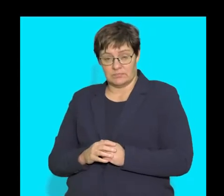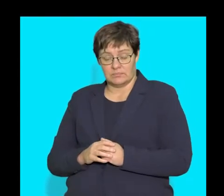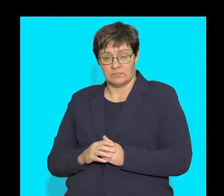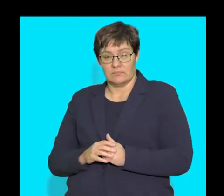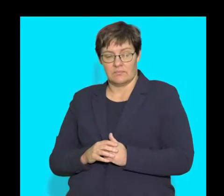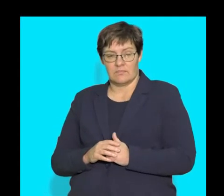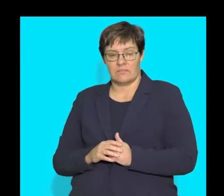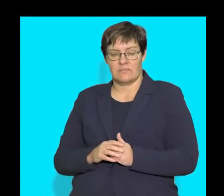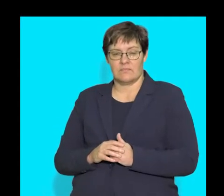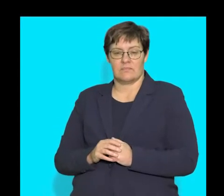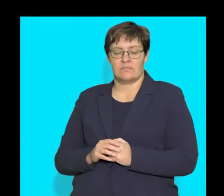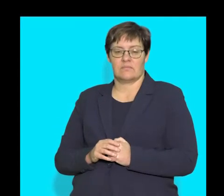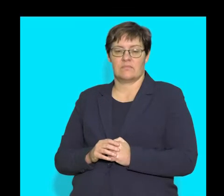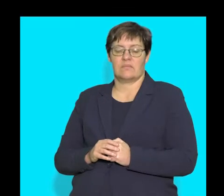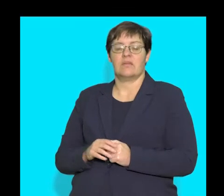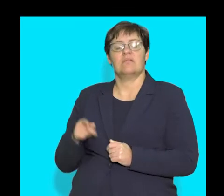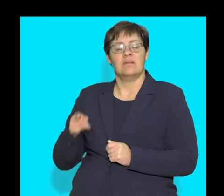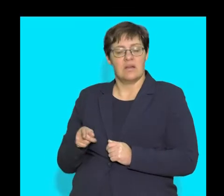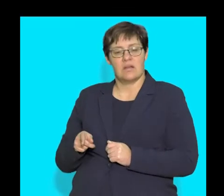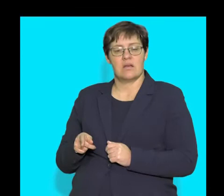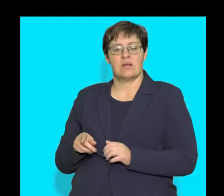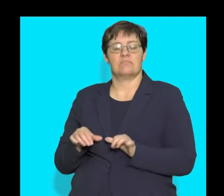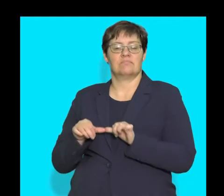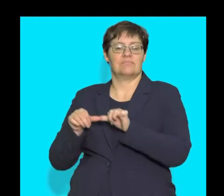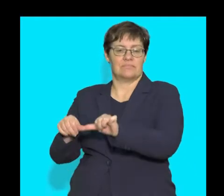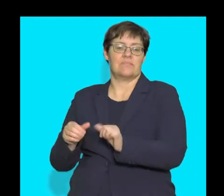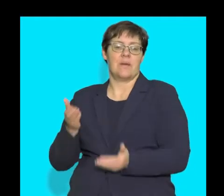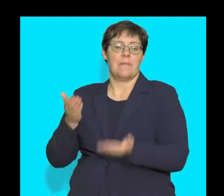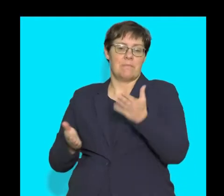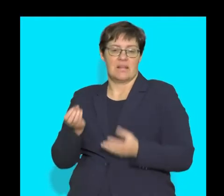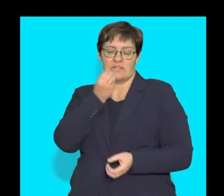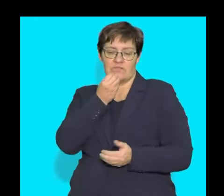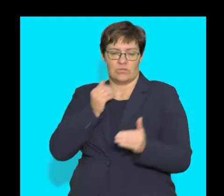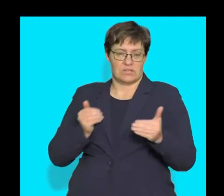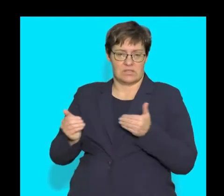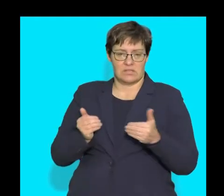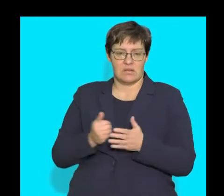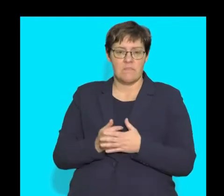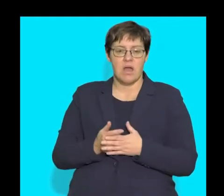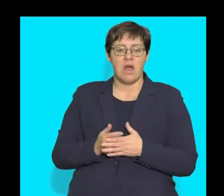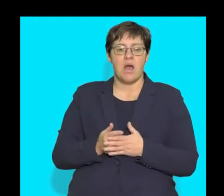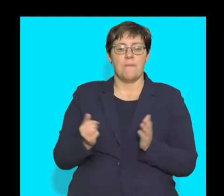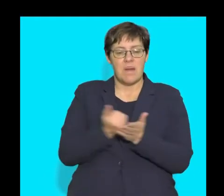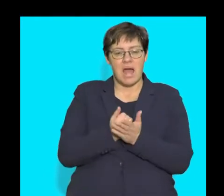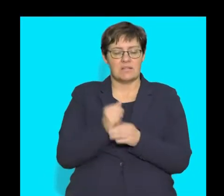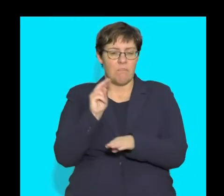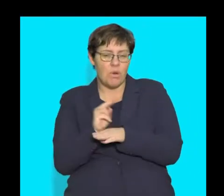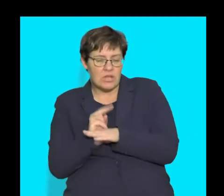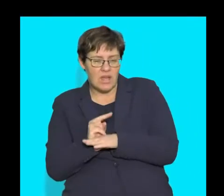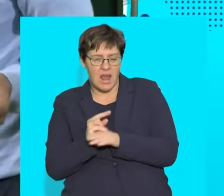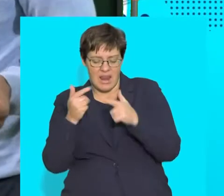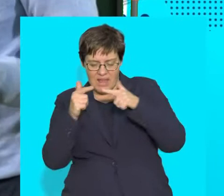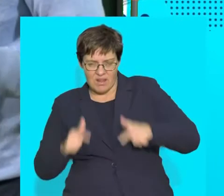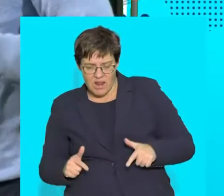2 diabetes, this is basically maintaining a balanced diet where individuals need to monitor their blood sugar